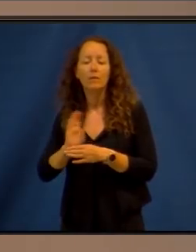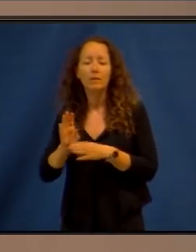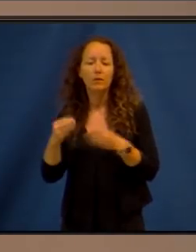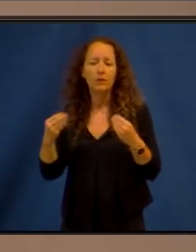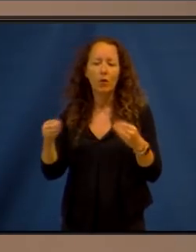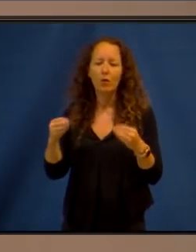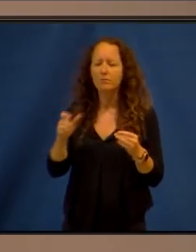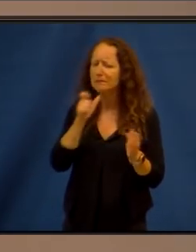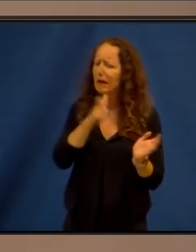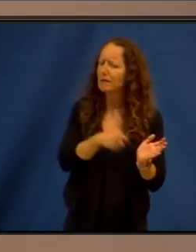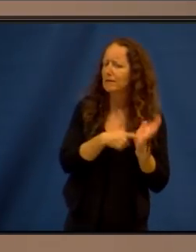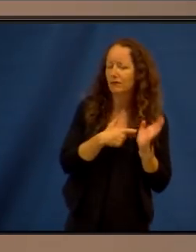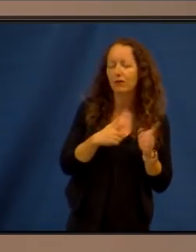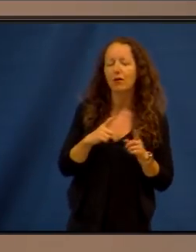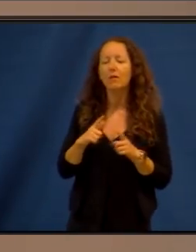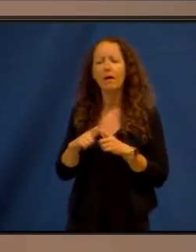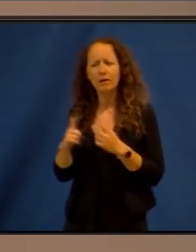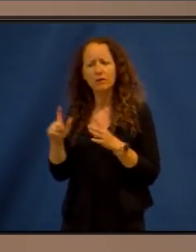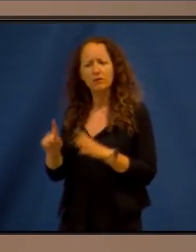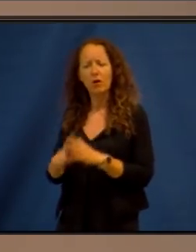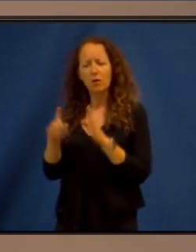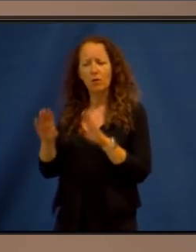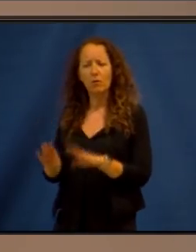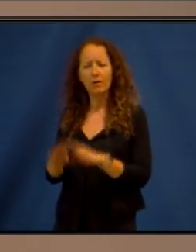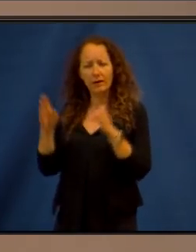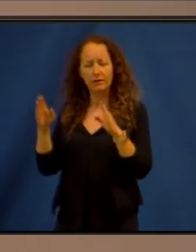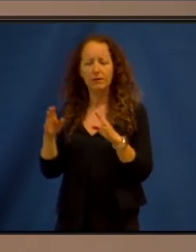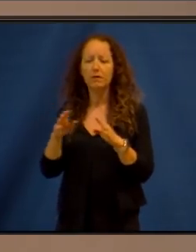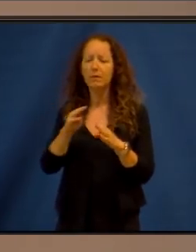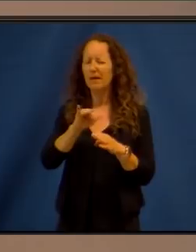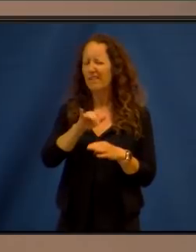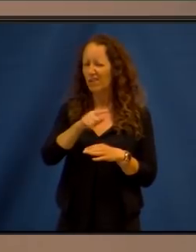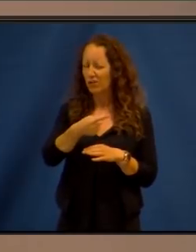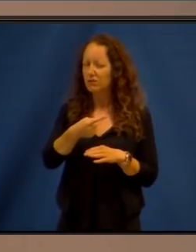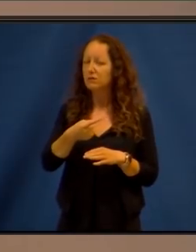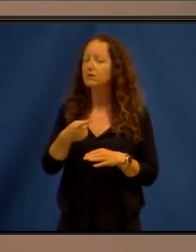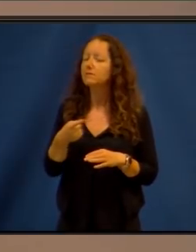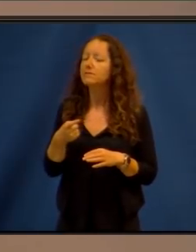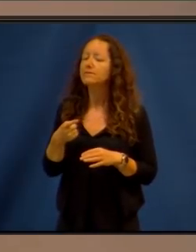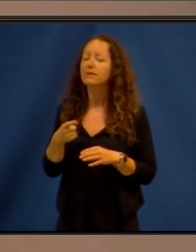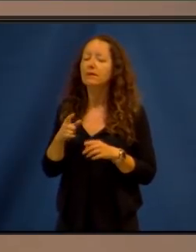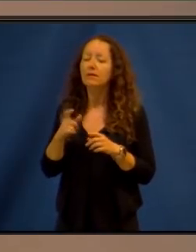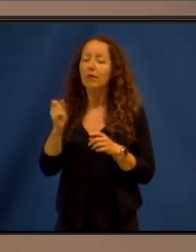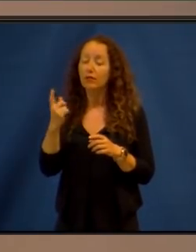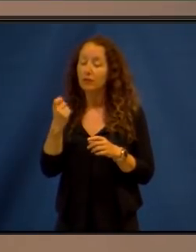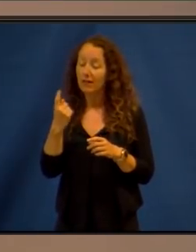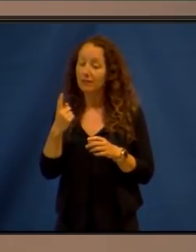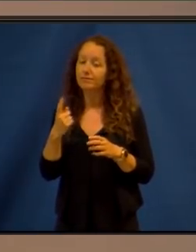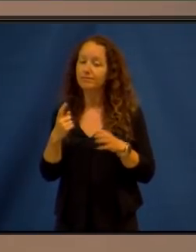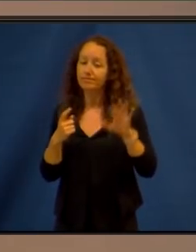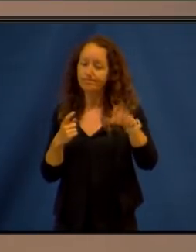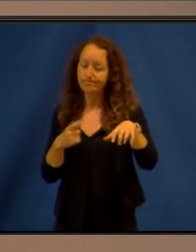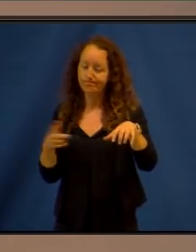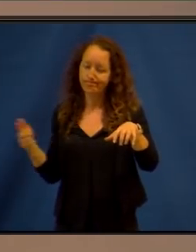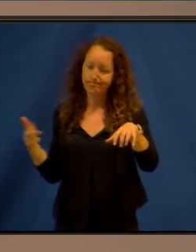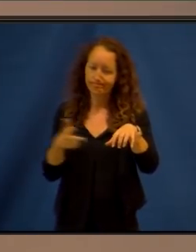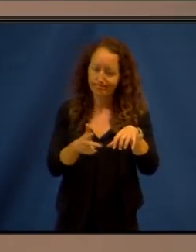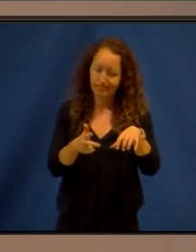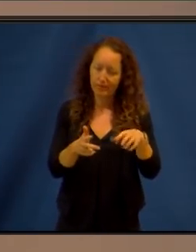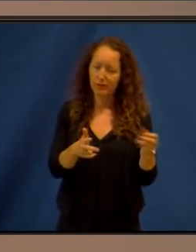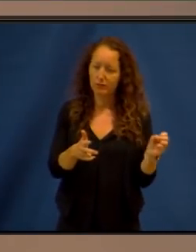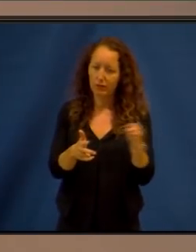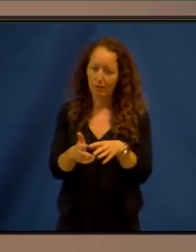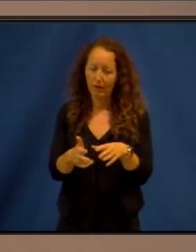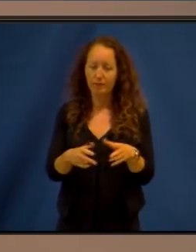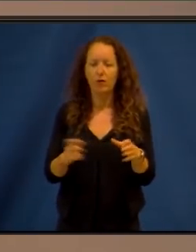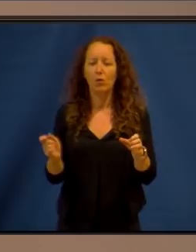pickup and delivery services as long as they implement the sanitation and physical distancing measures. He